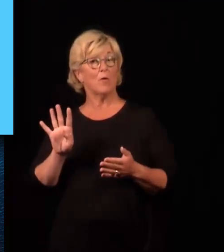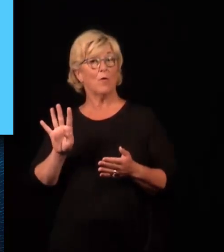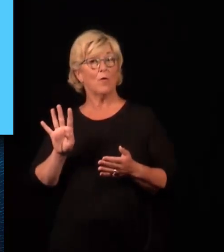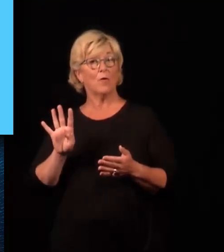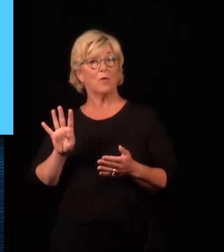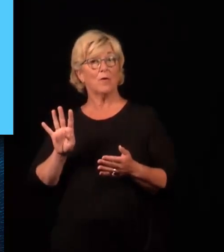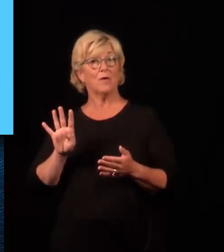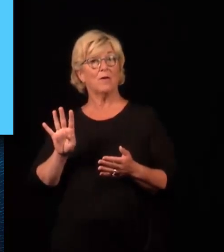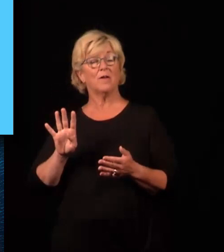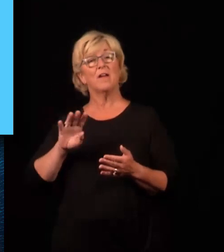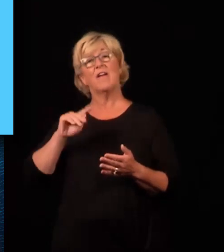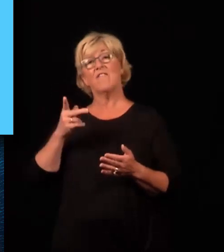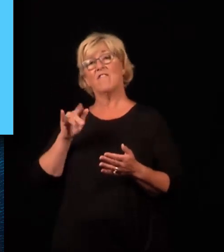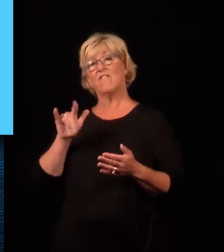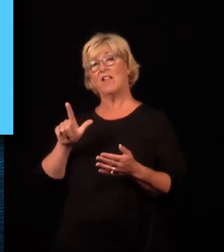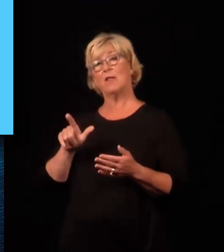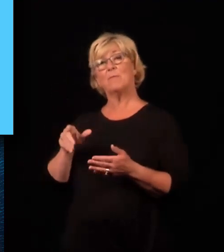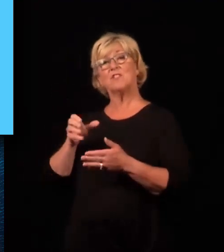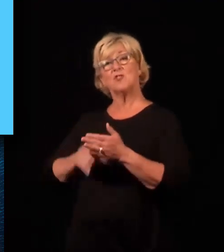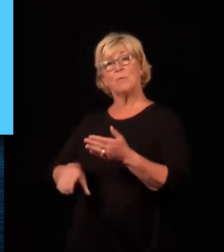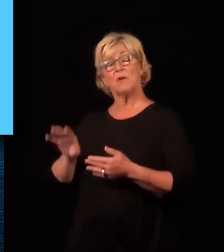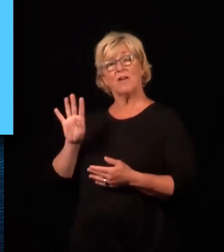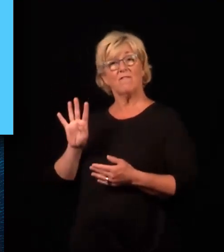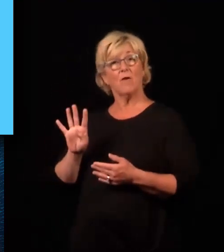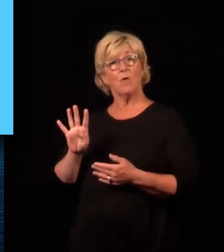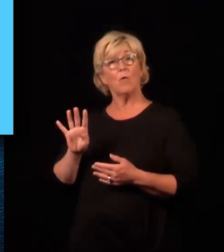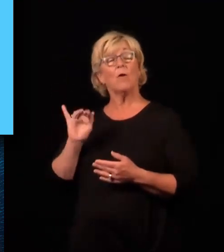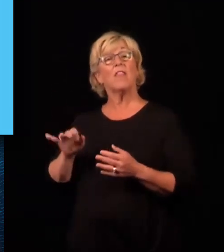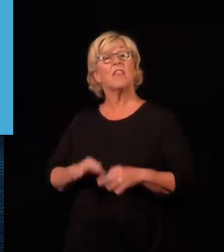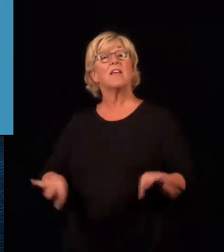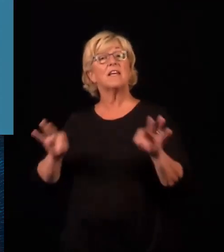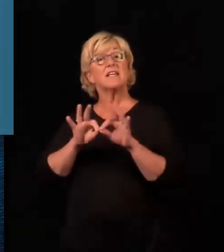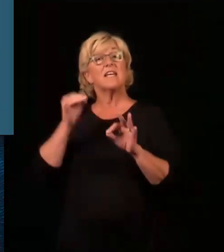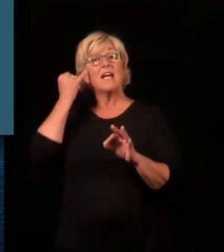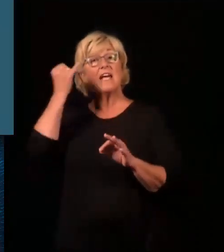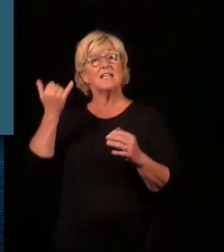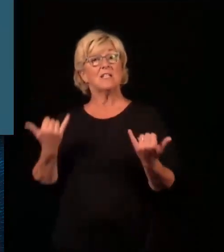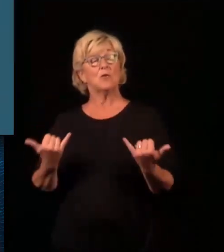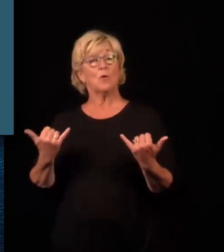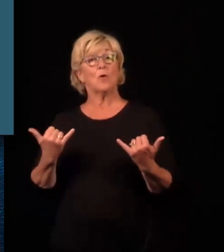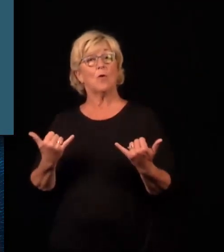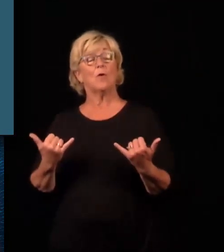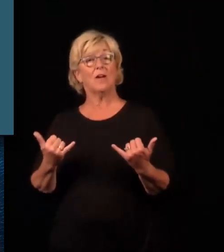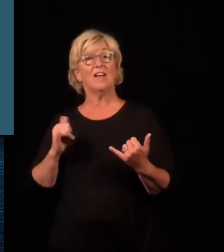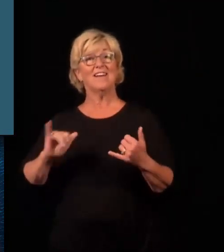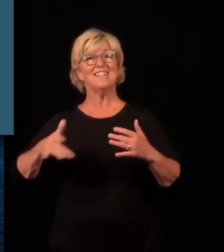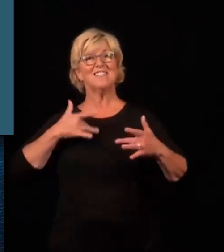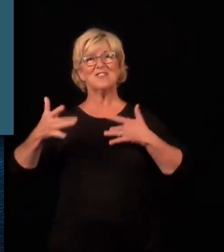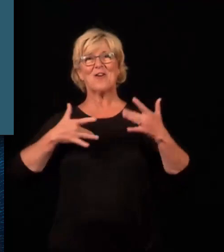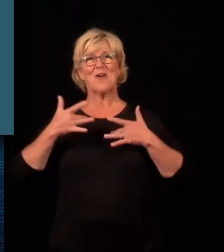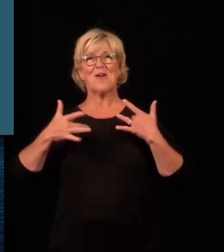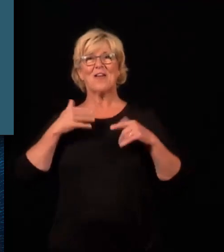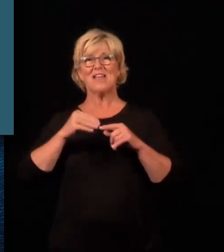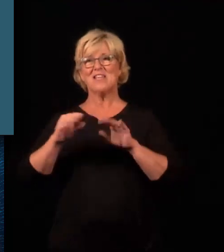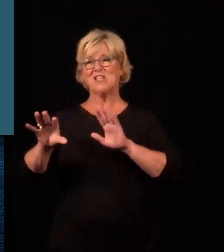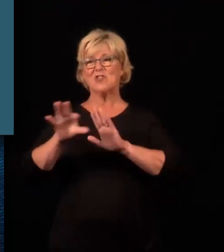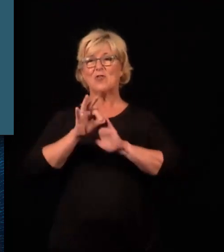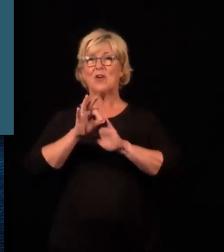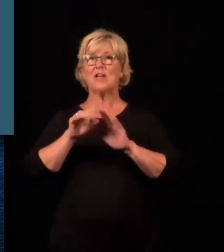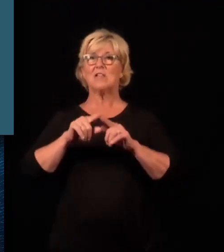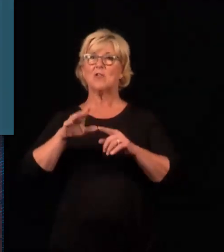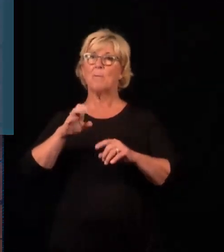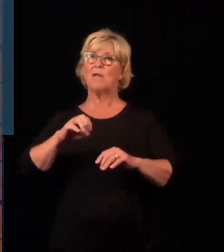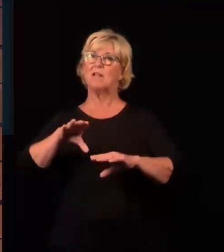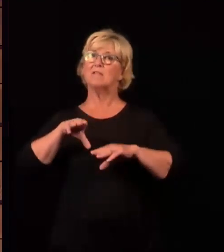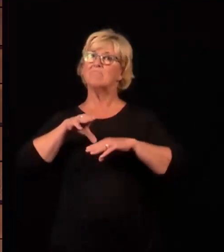in today, Philippians chapter 4. And this is the key concept this morning. There is joy in choosing to be